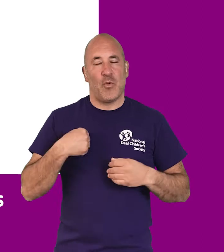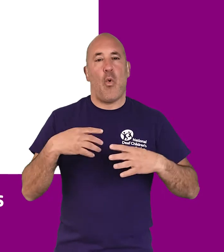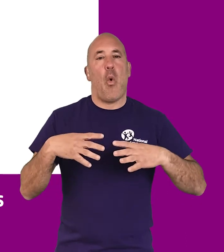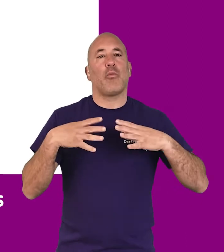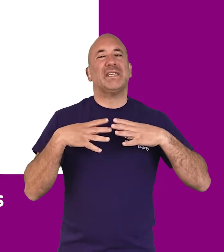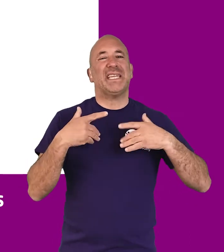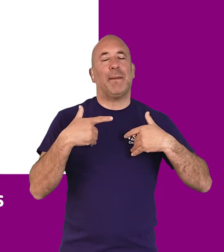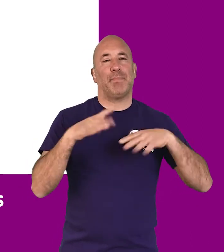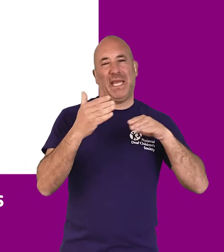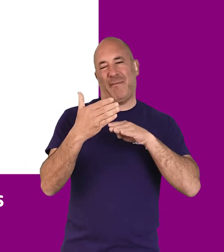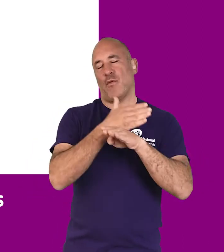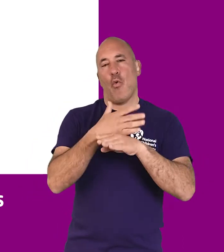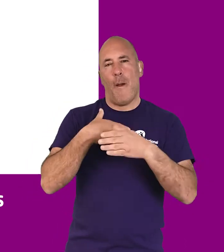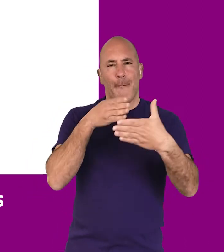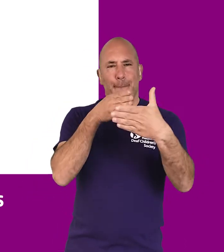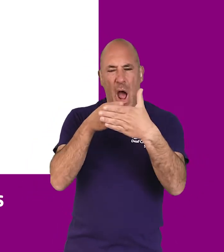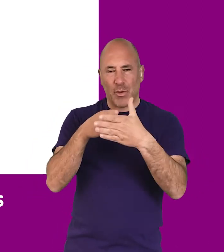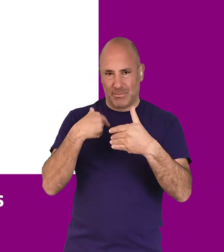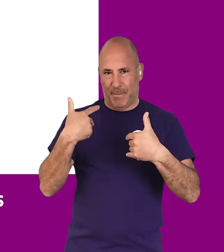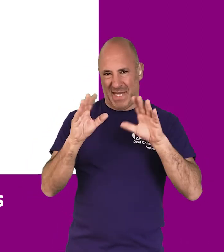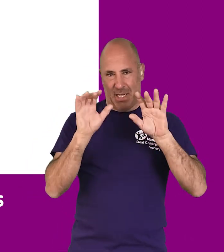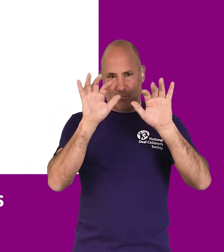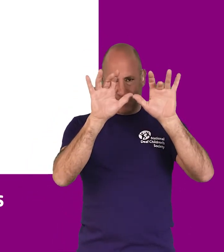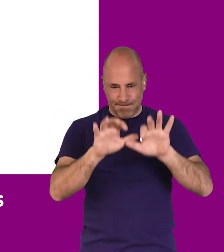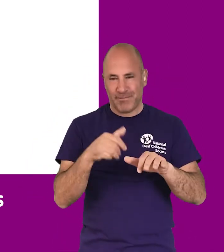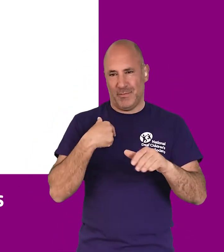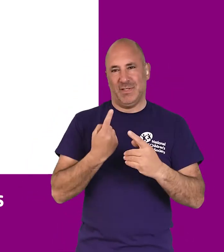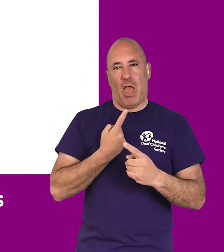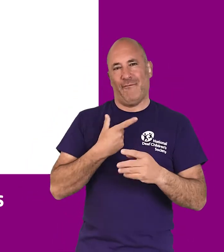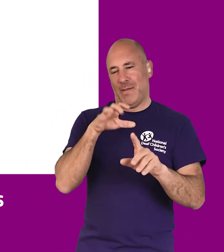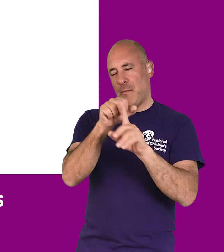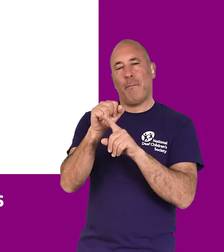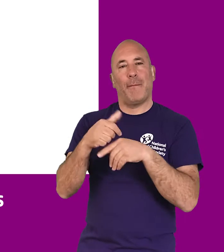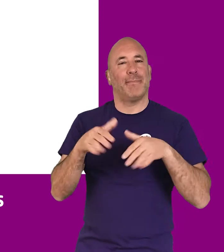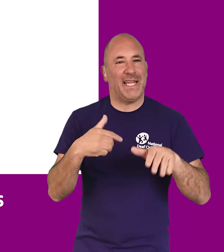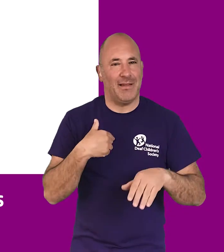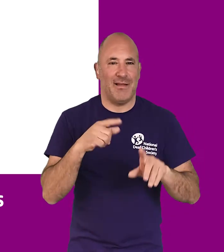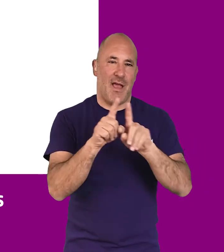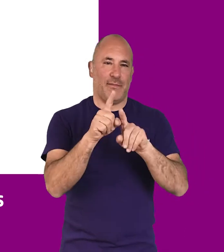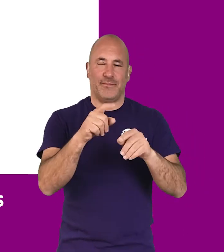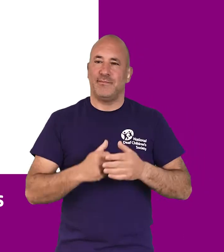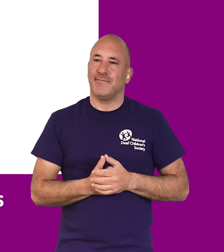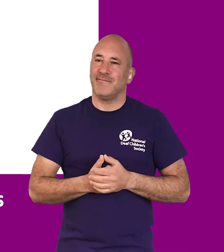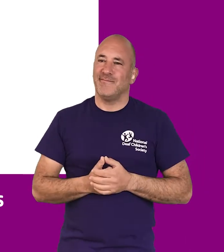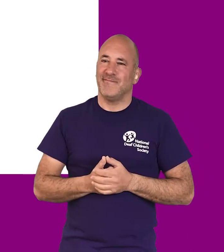We got some kind of pre-prepared barriers that we identified on our side.